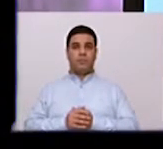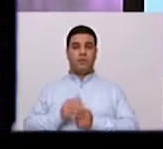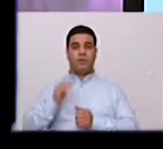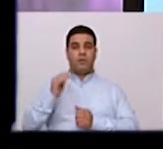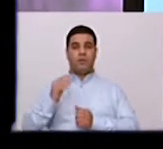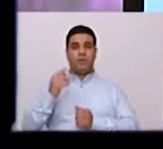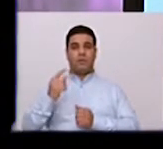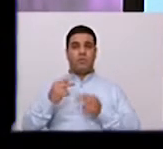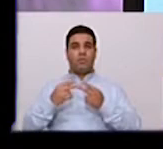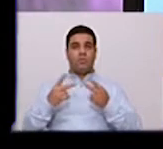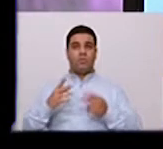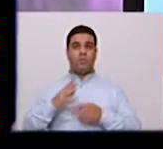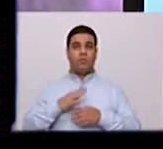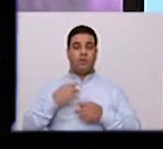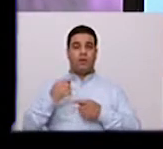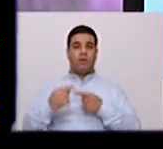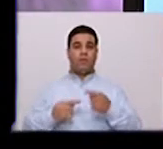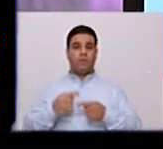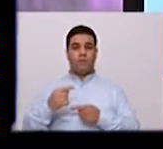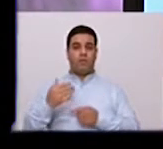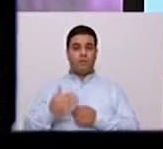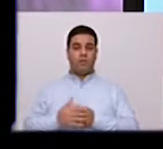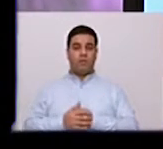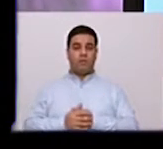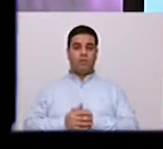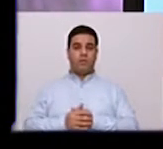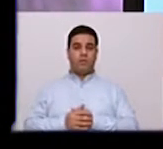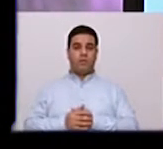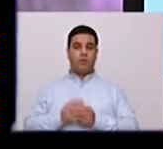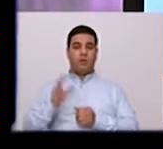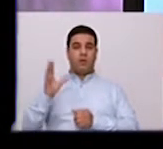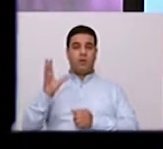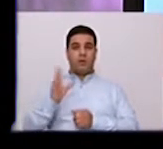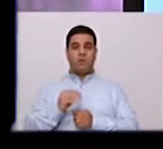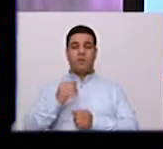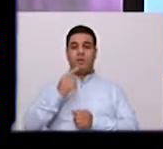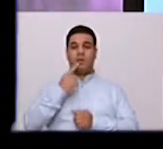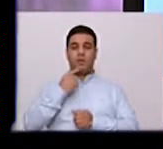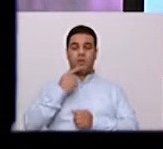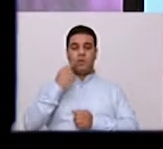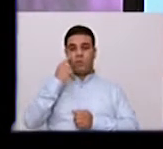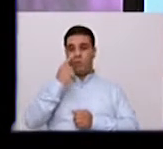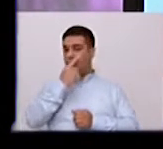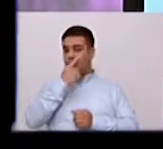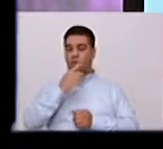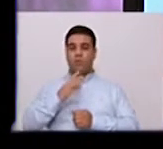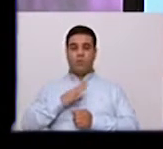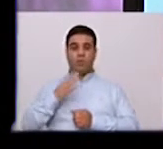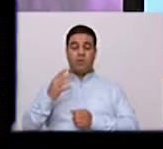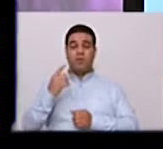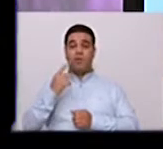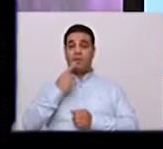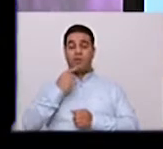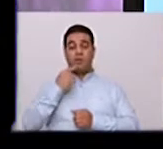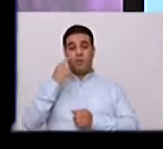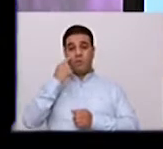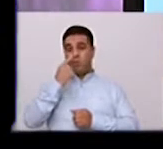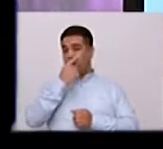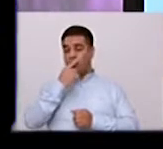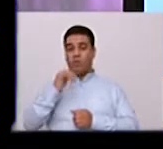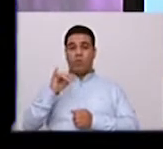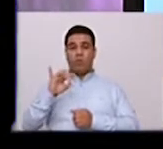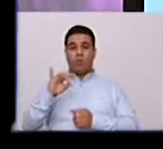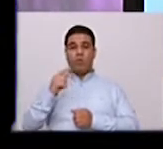F1da hosil bo'lgan avlod barchasi qizil ko'zli bo'lgan. Demak, qizil ko'zli